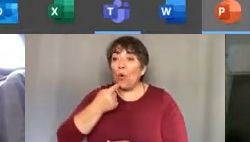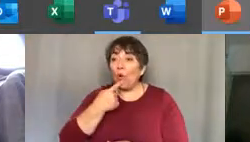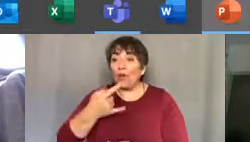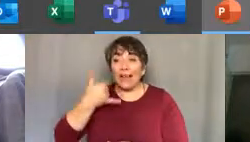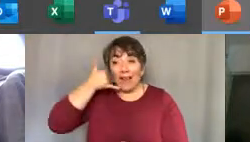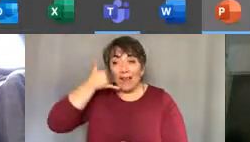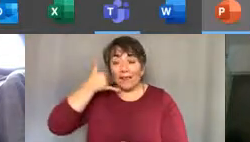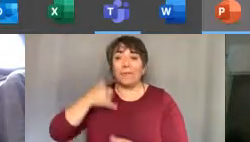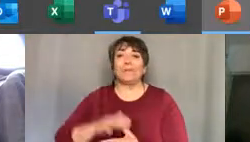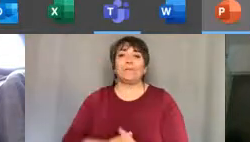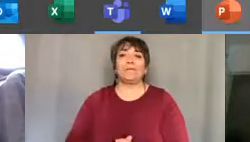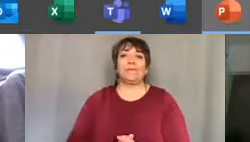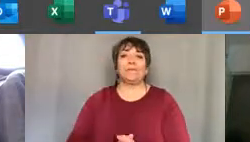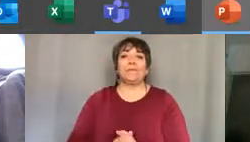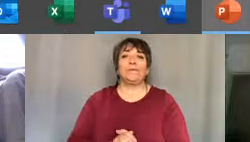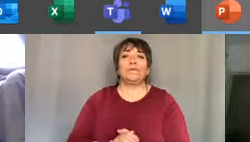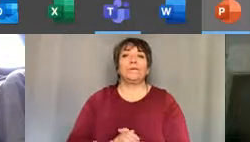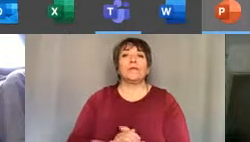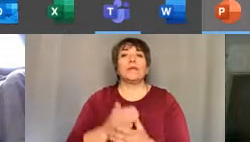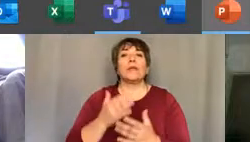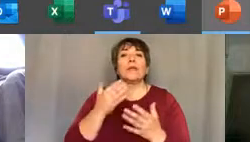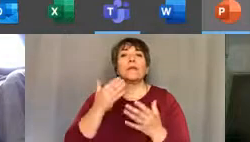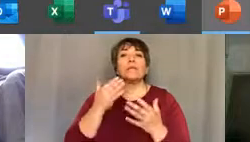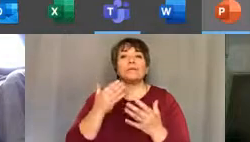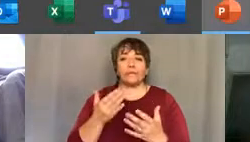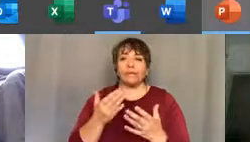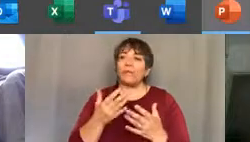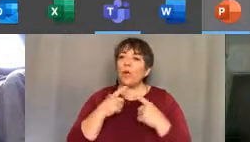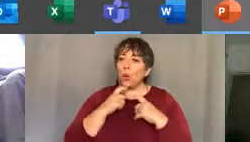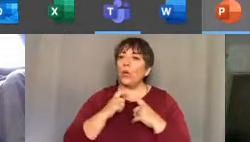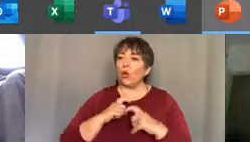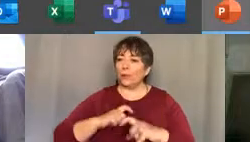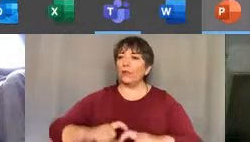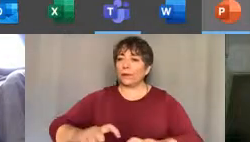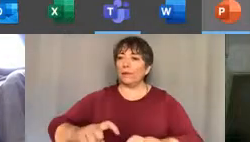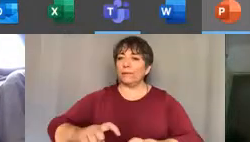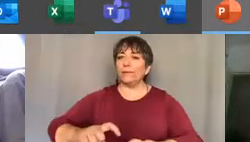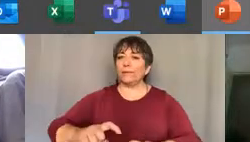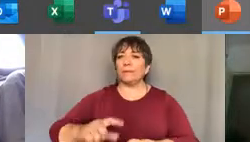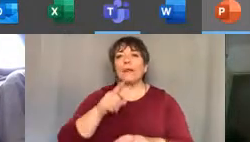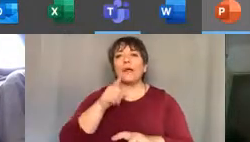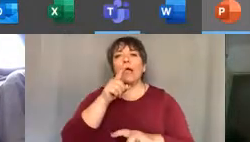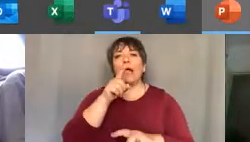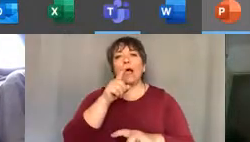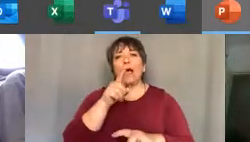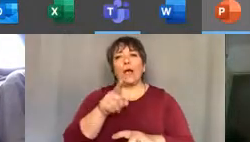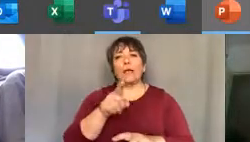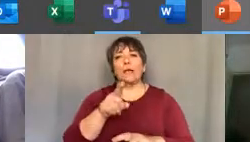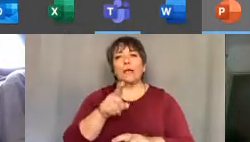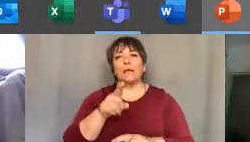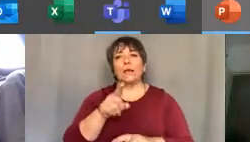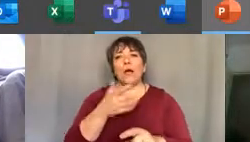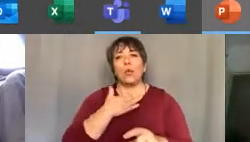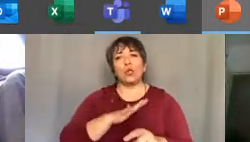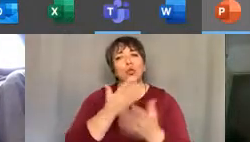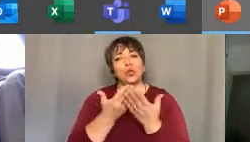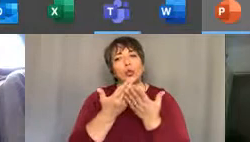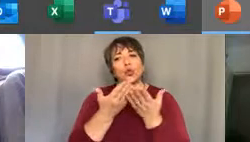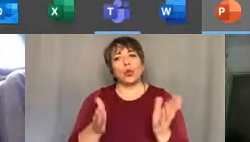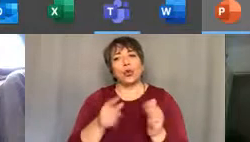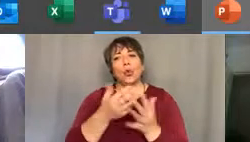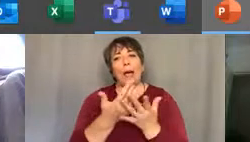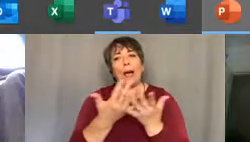So our journey continued. So the graph in the left, hopefully this demonstrates the number of practices that has joined the Medicines Order